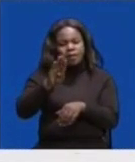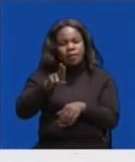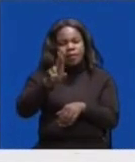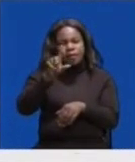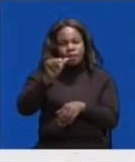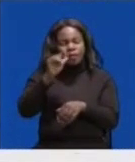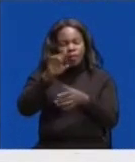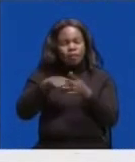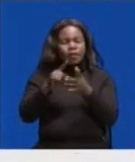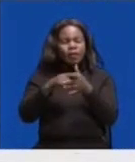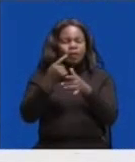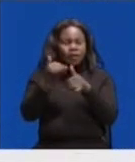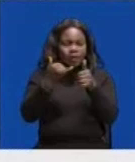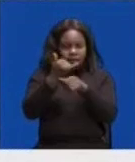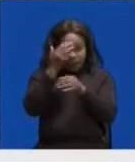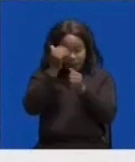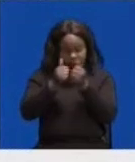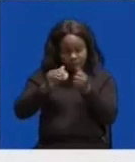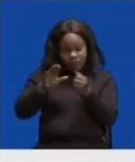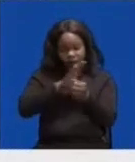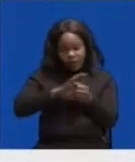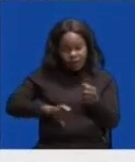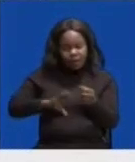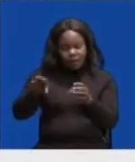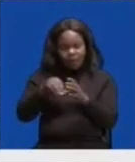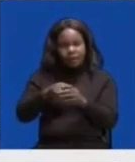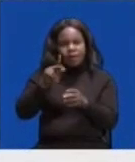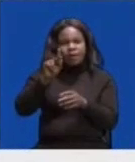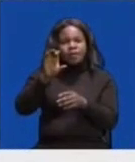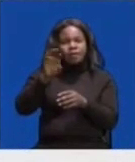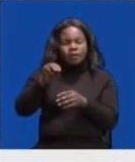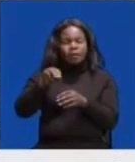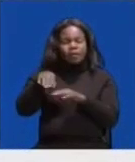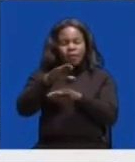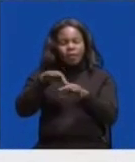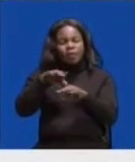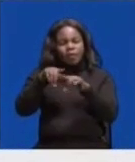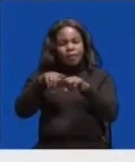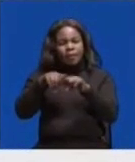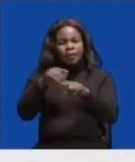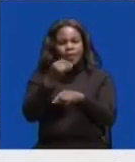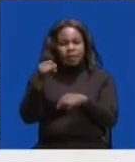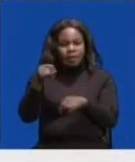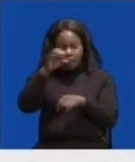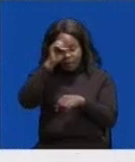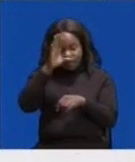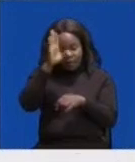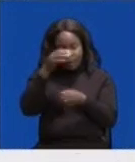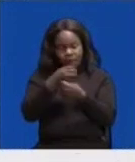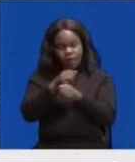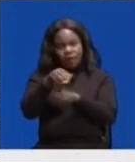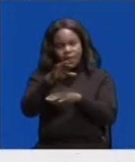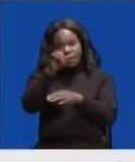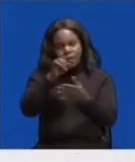his company has engaged Konkola Copper Mines liquidator over some outstanding issues. He said the mine will create about 1,000 jobs